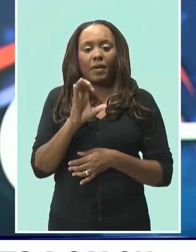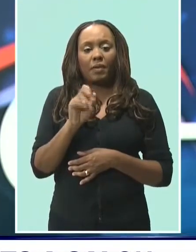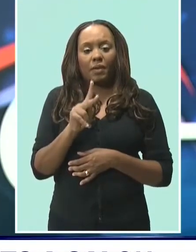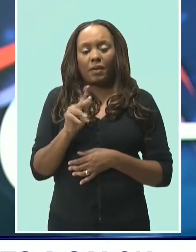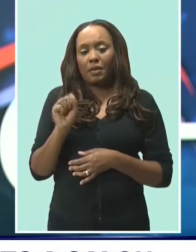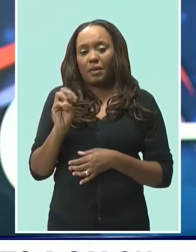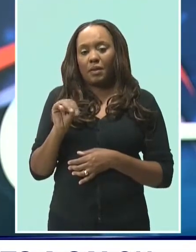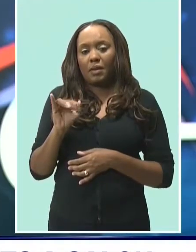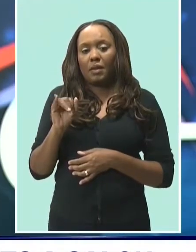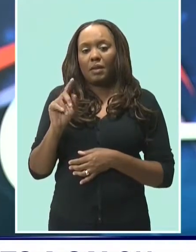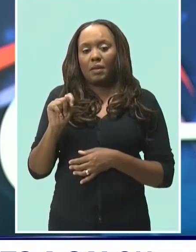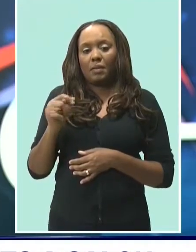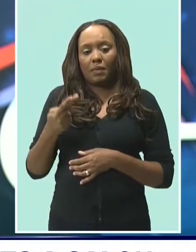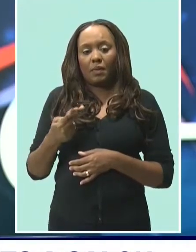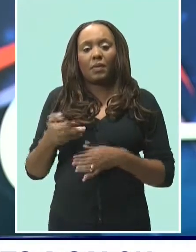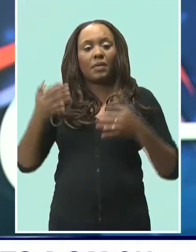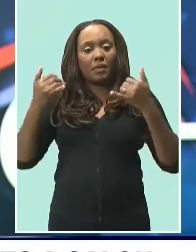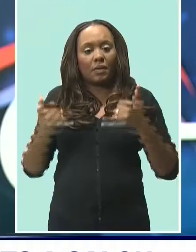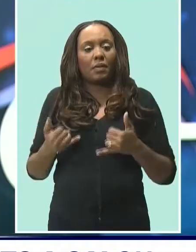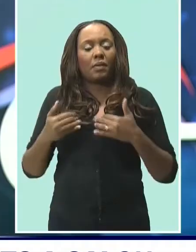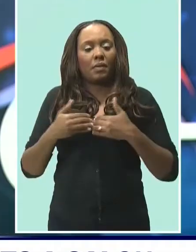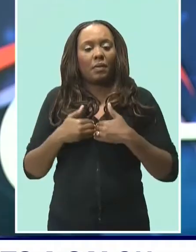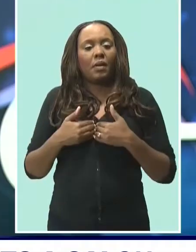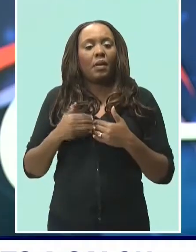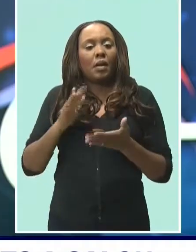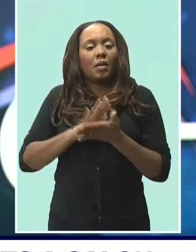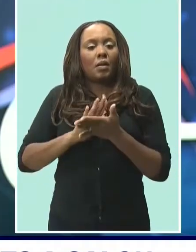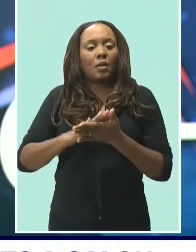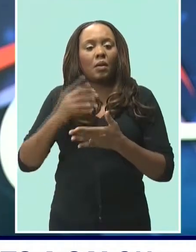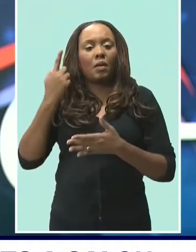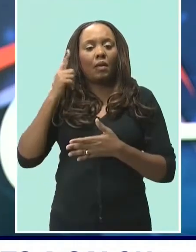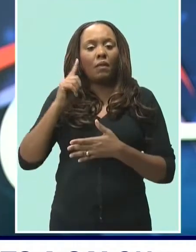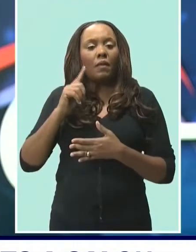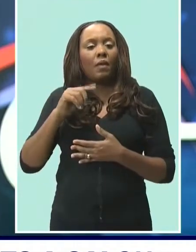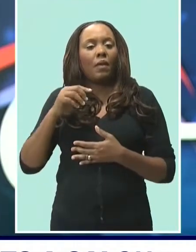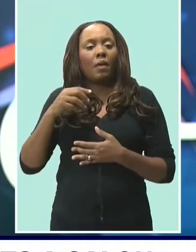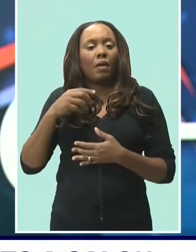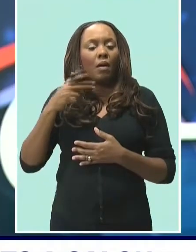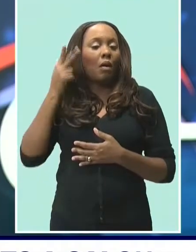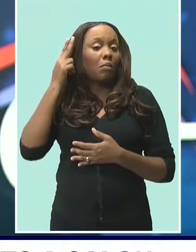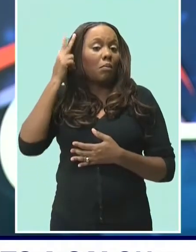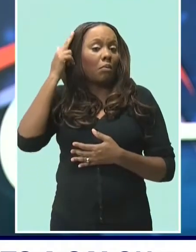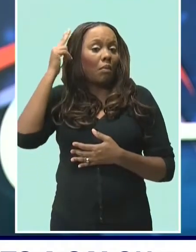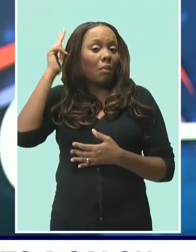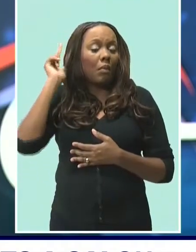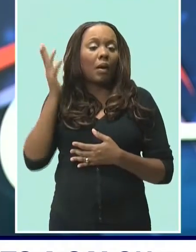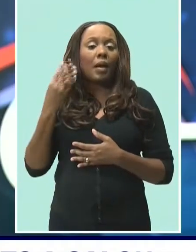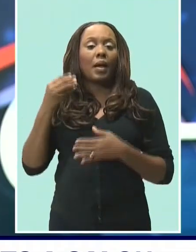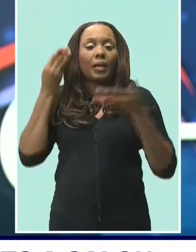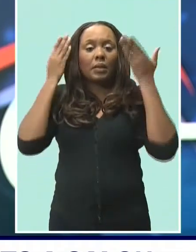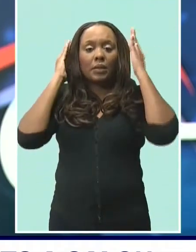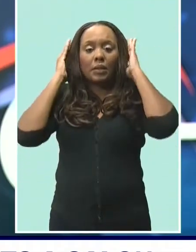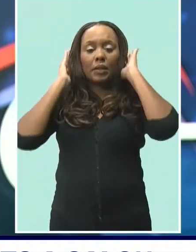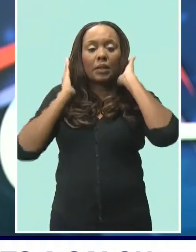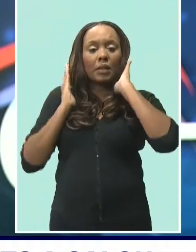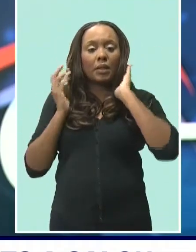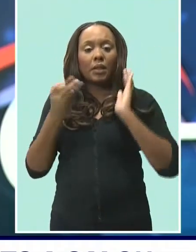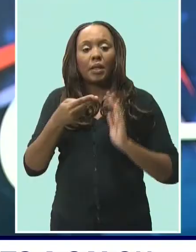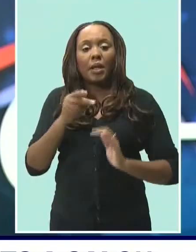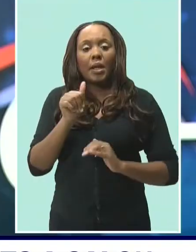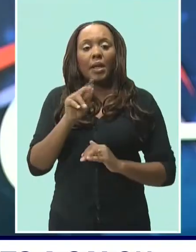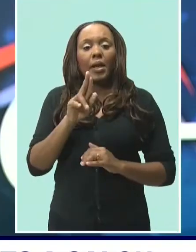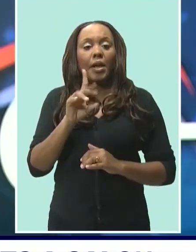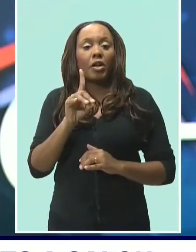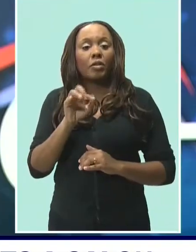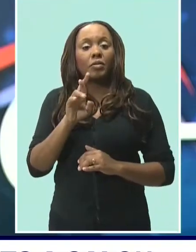is now the 8th secondary school with a hairdressing and barber salon, giving students an opportunity to be professionally certified in